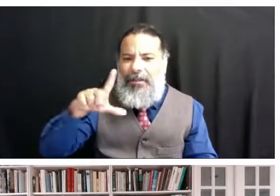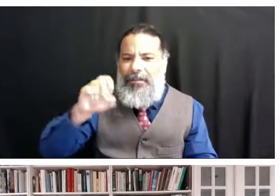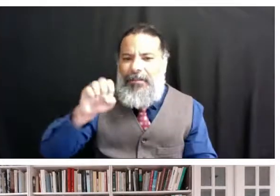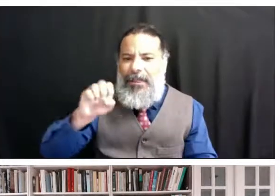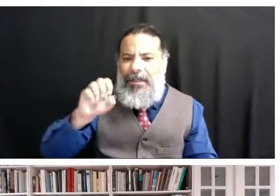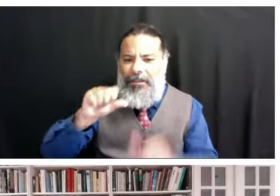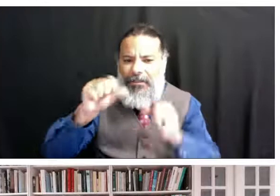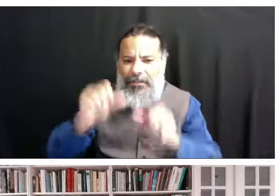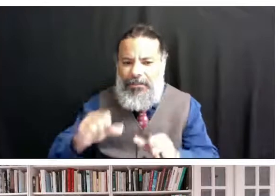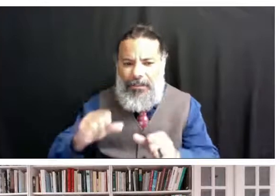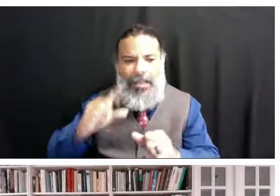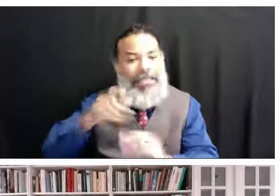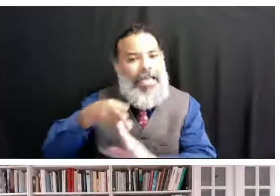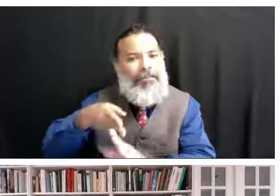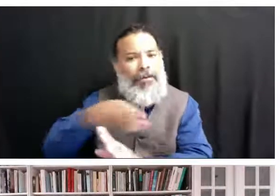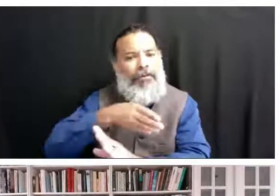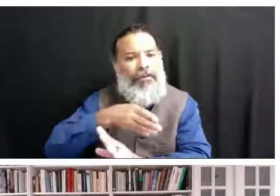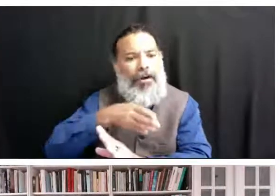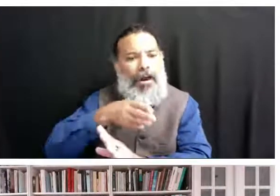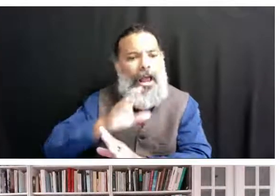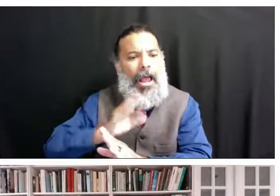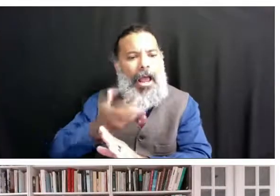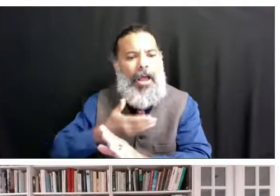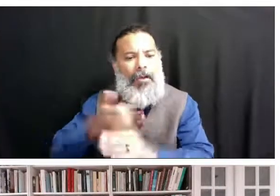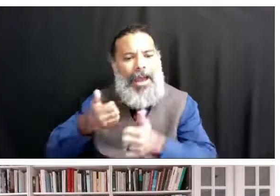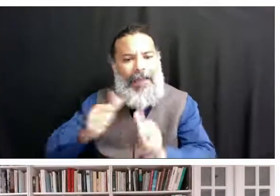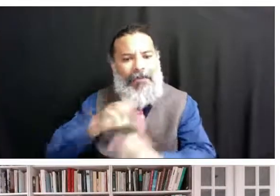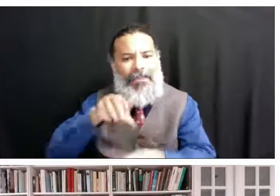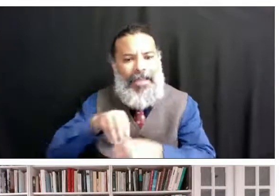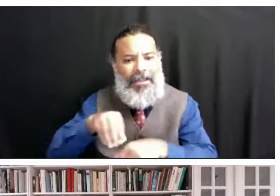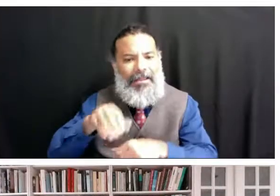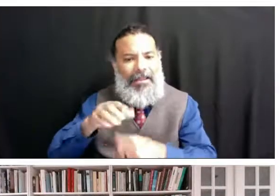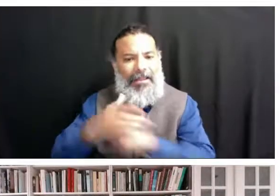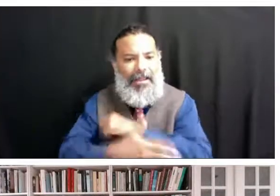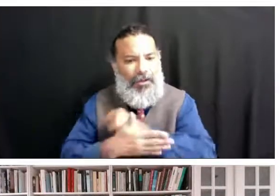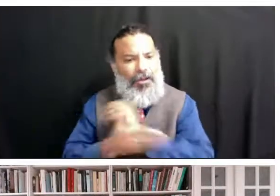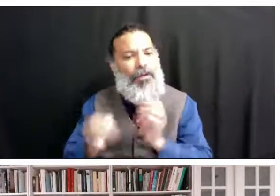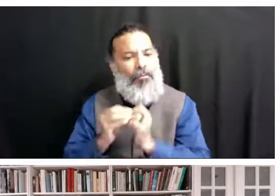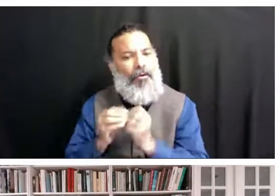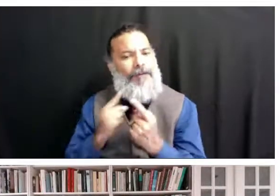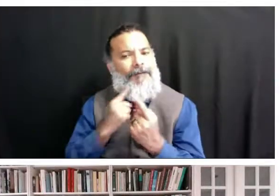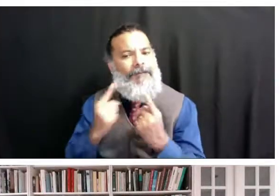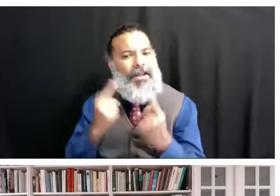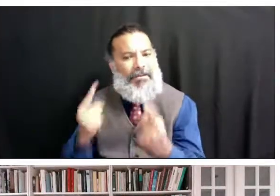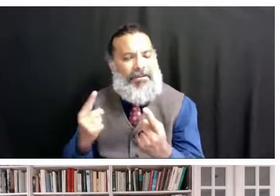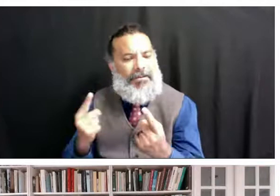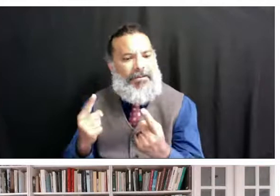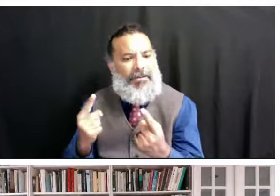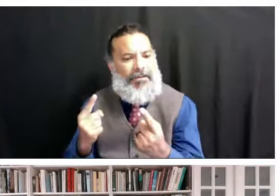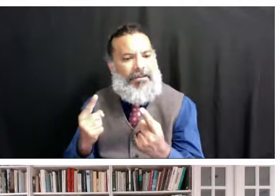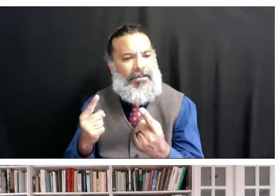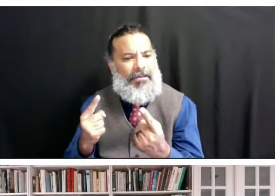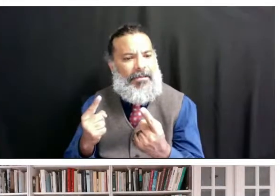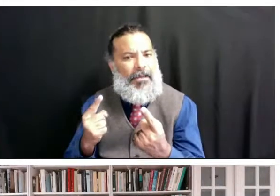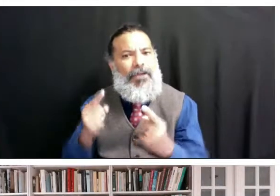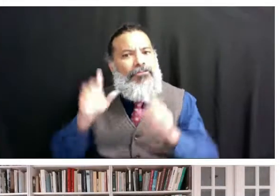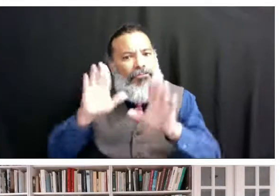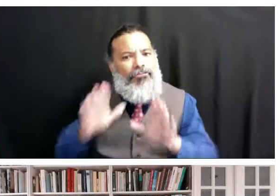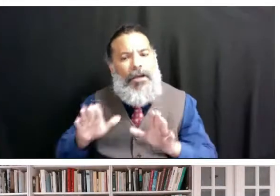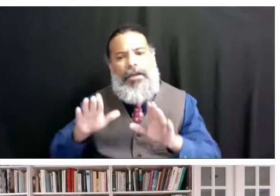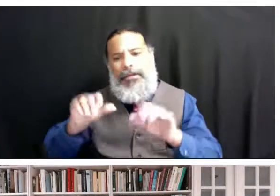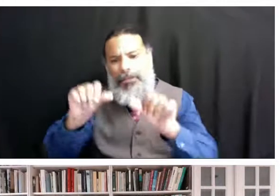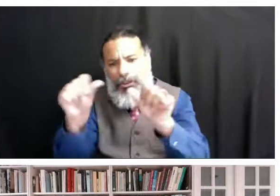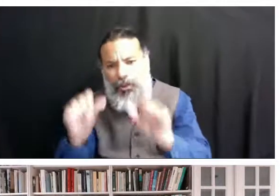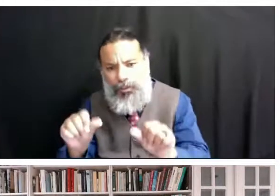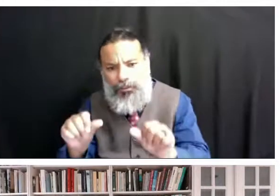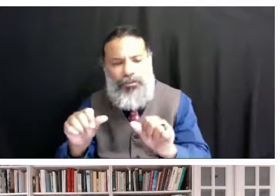it predates other efforts in this country, which are somewhat more famous, to bring architectural sculpture